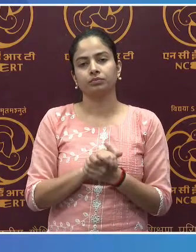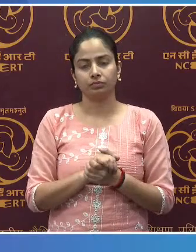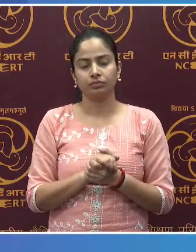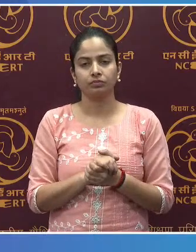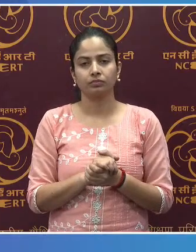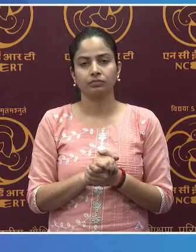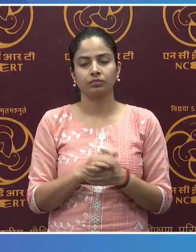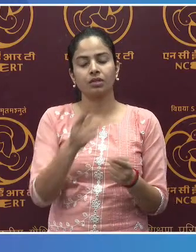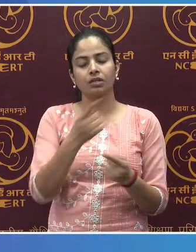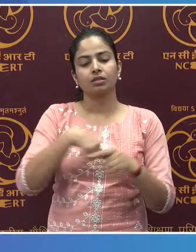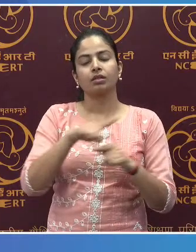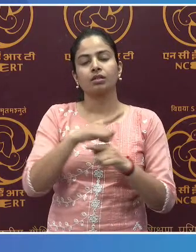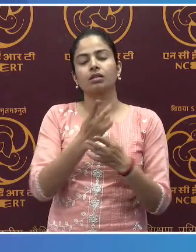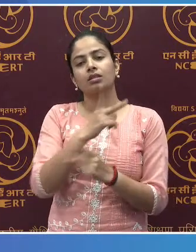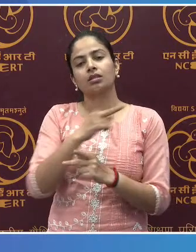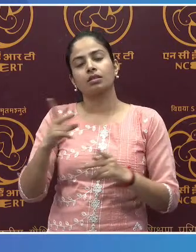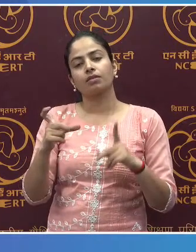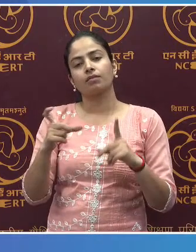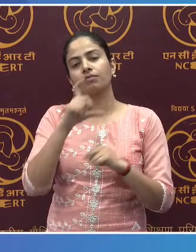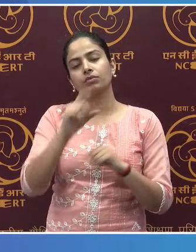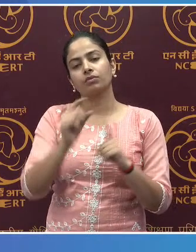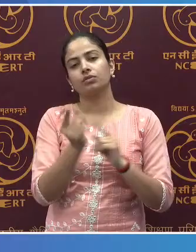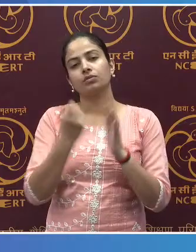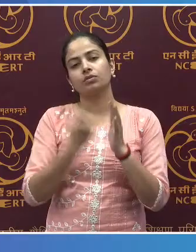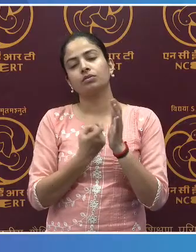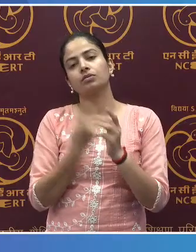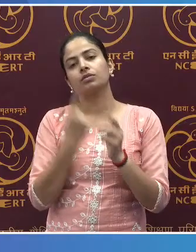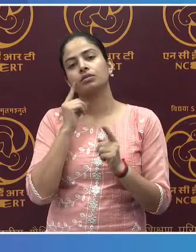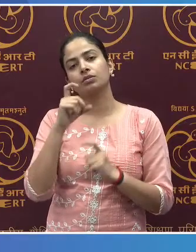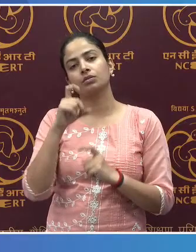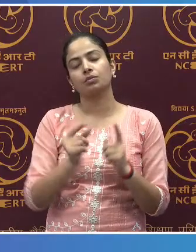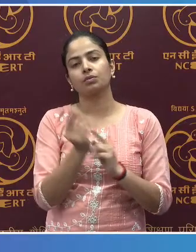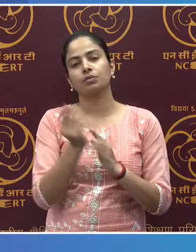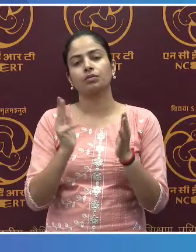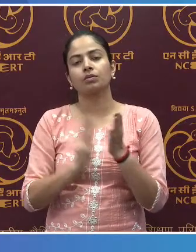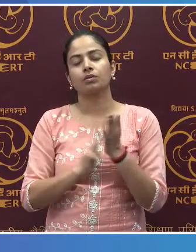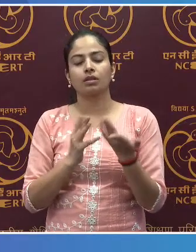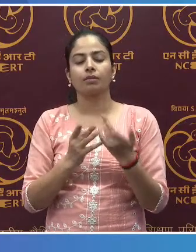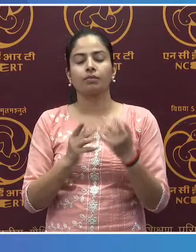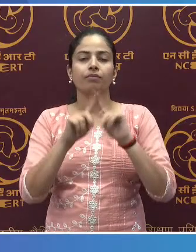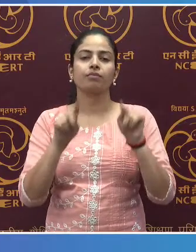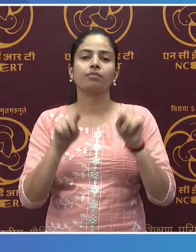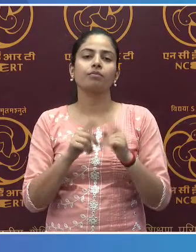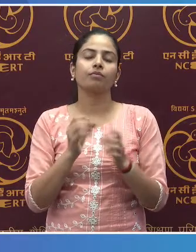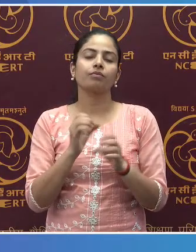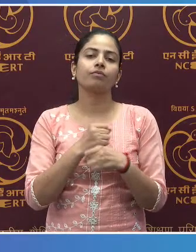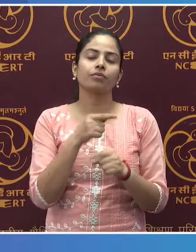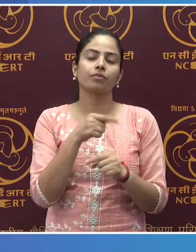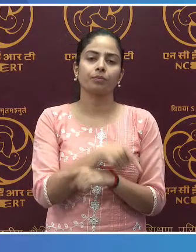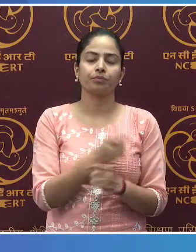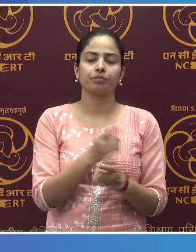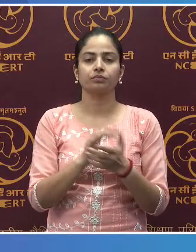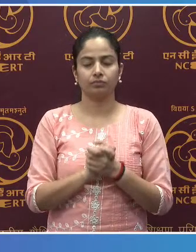been formed, and apart from that various school framework has been formed, and among these National Curriculum